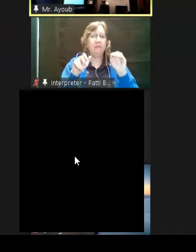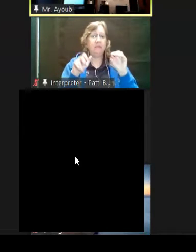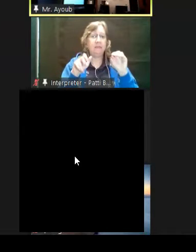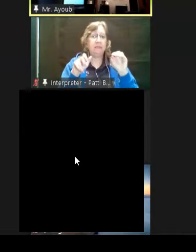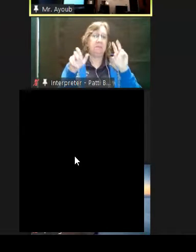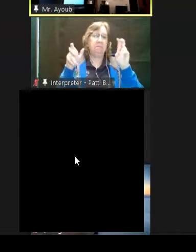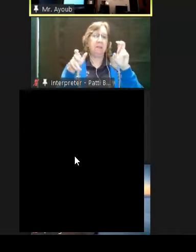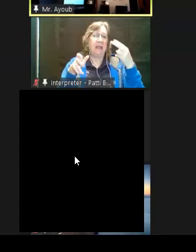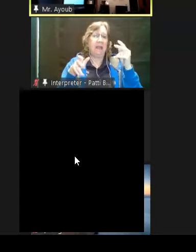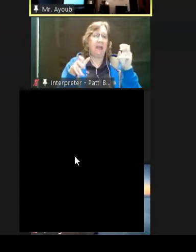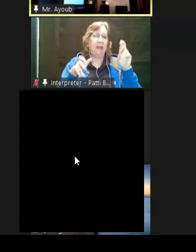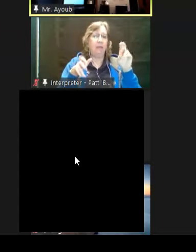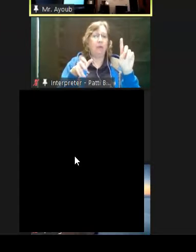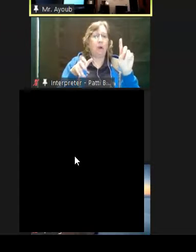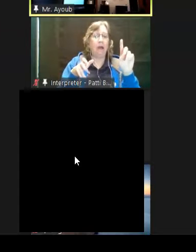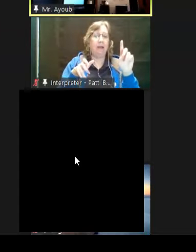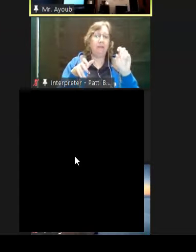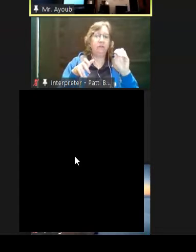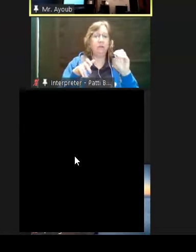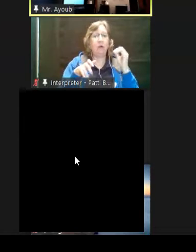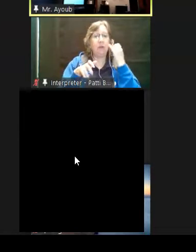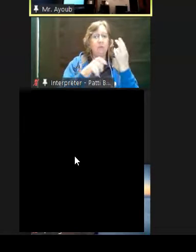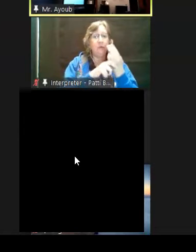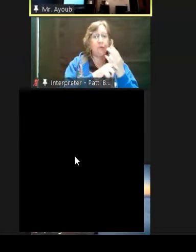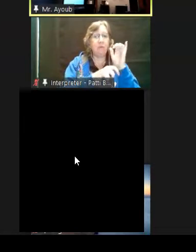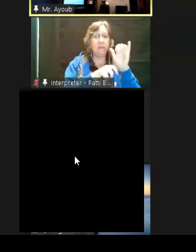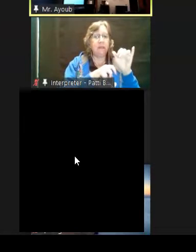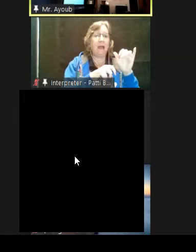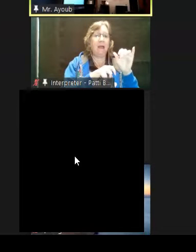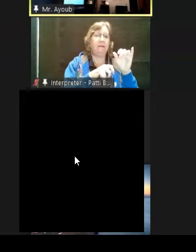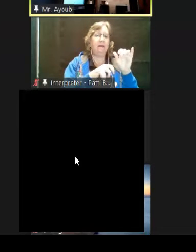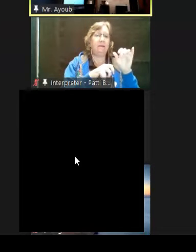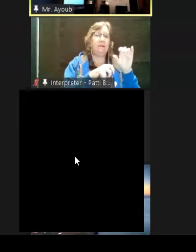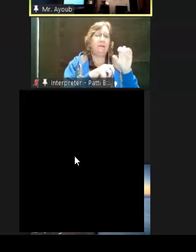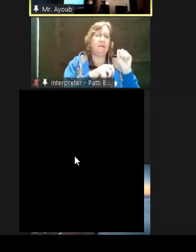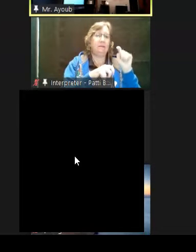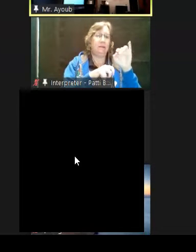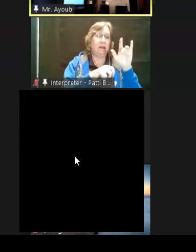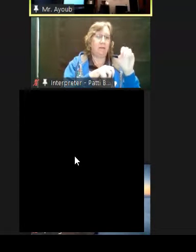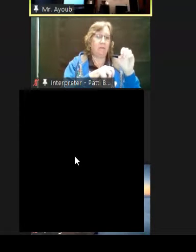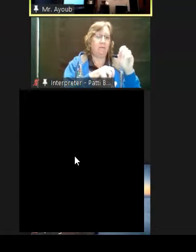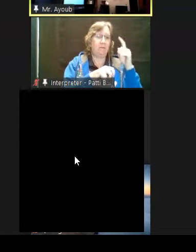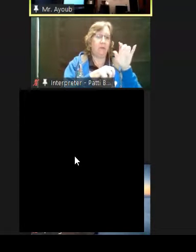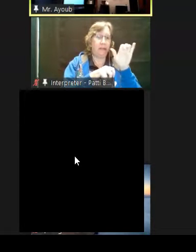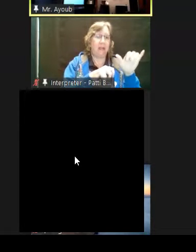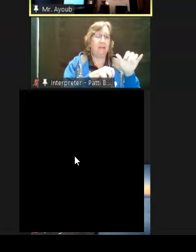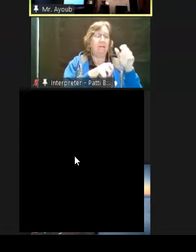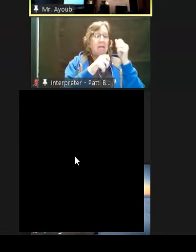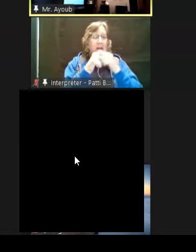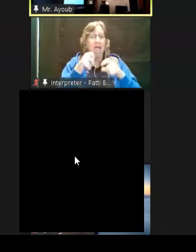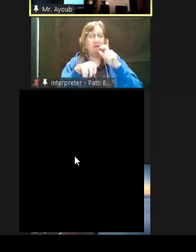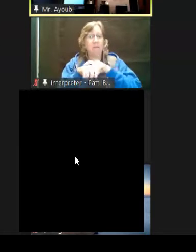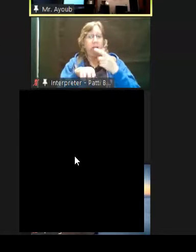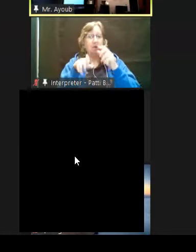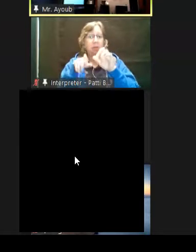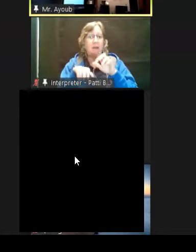header 1, every time you call that style, it will apply that style to it. And that was